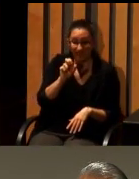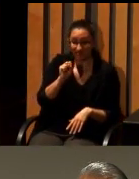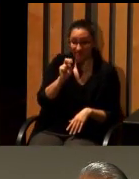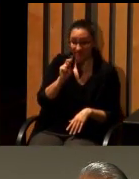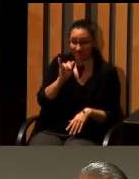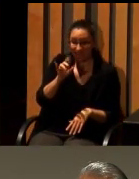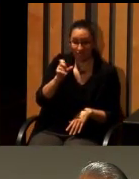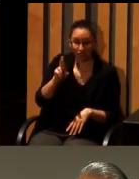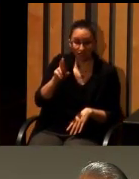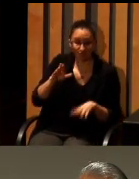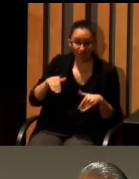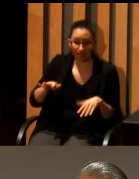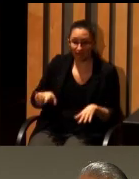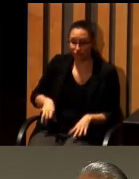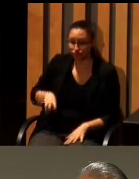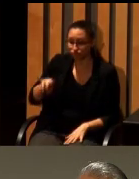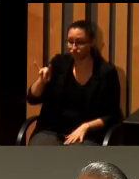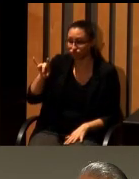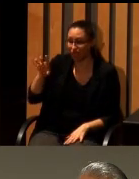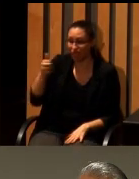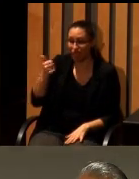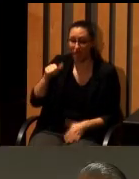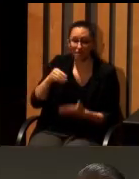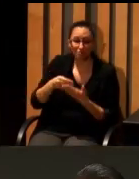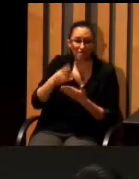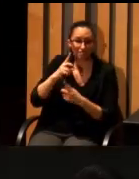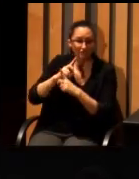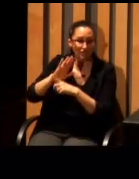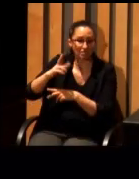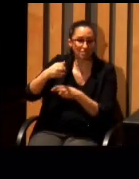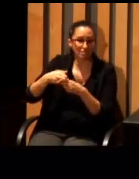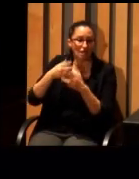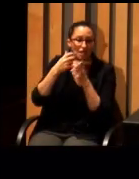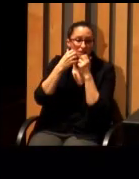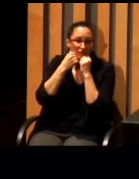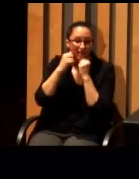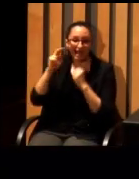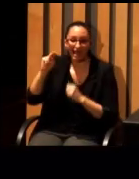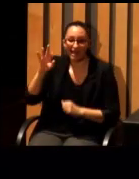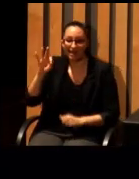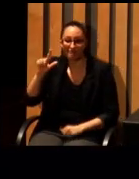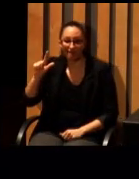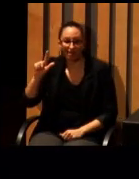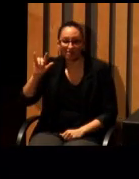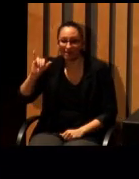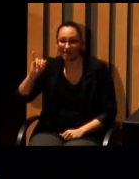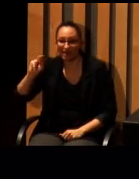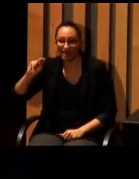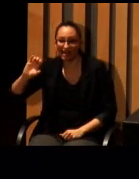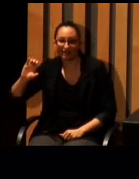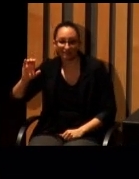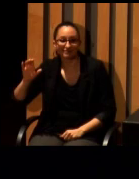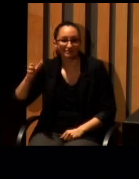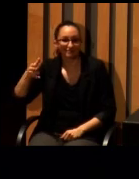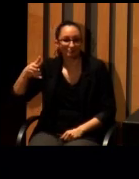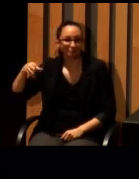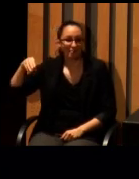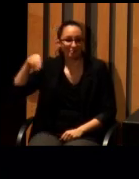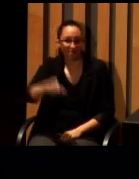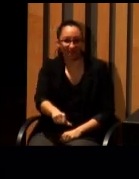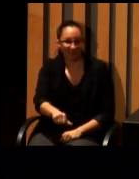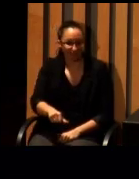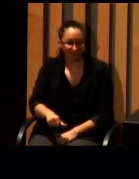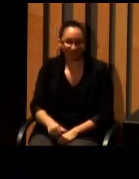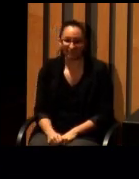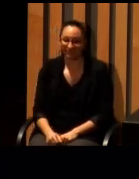out of his pocket to defend his nickname. NFL Inc. has. Roger Goodell's lawyers have. And